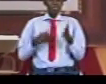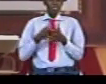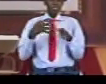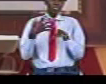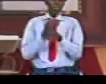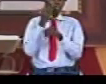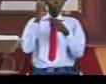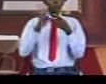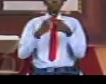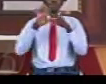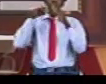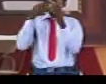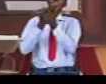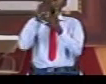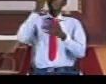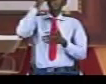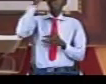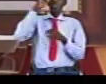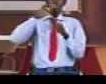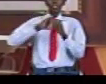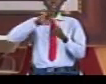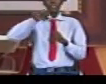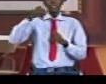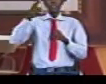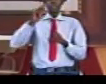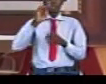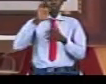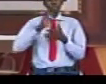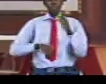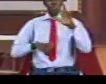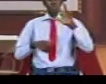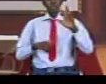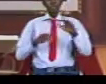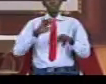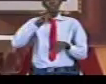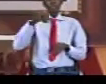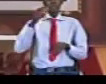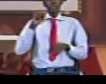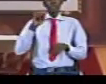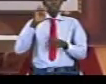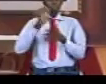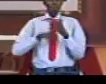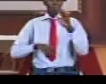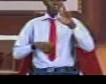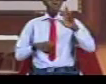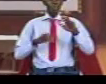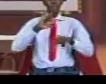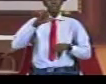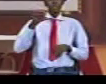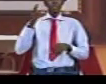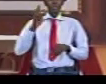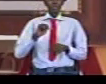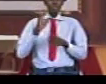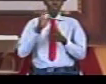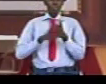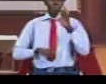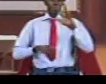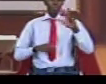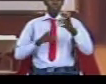to heaven. In John chapter 3, reading from verse 3, John chapter